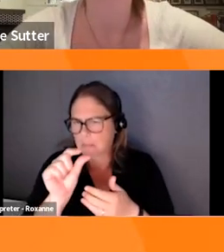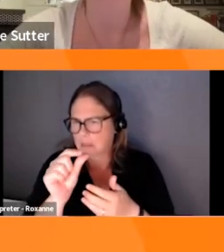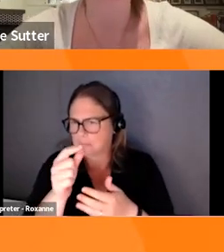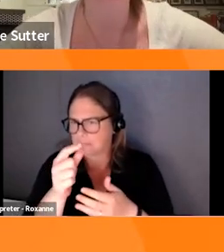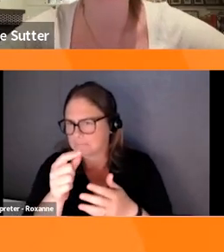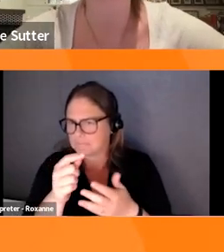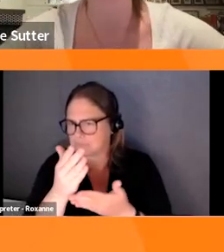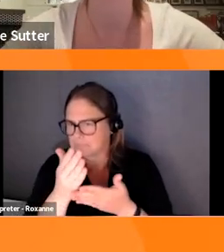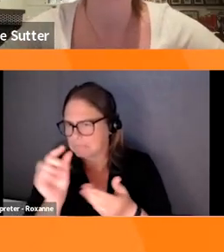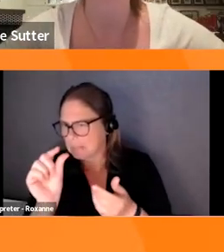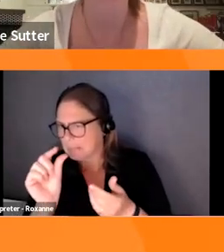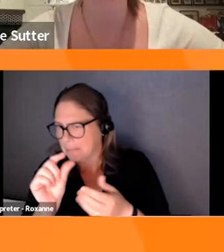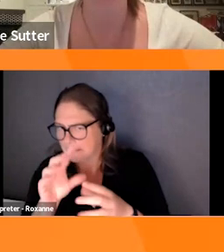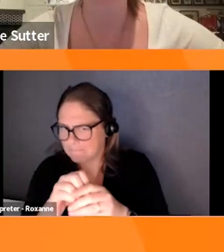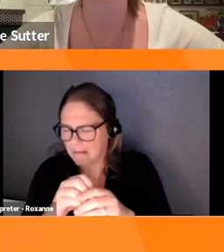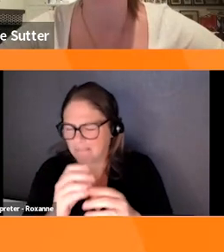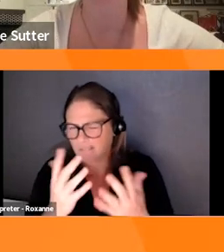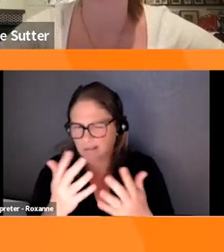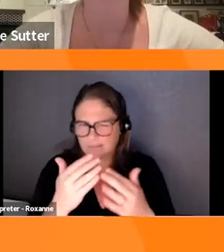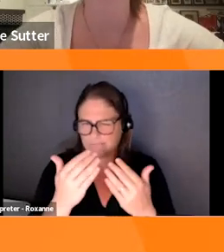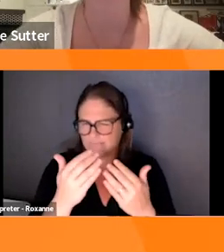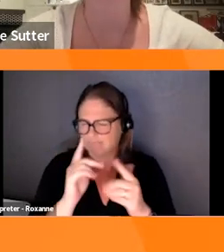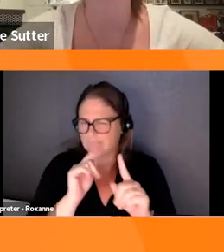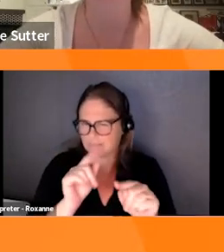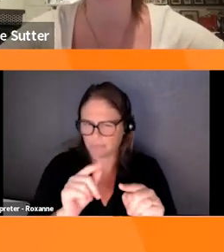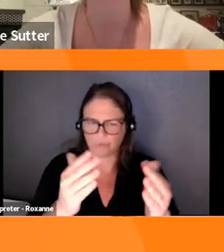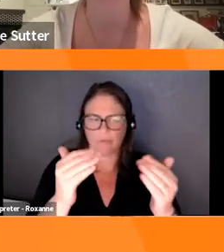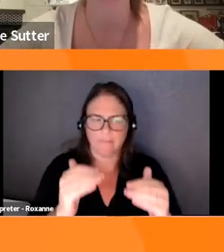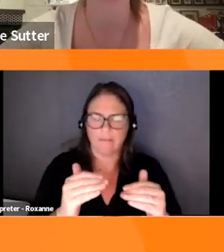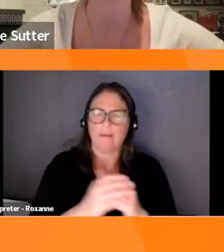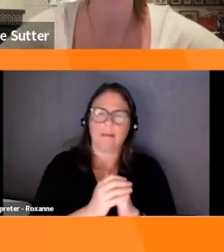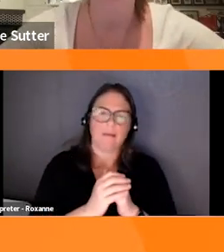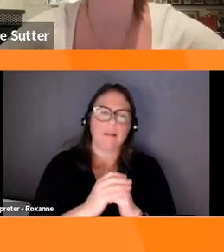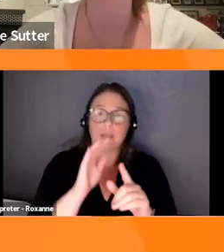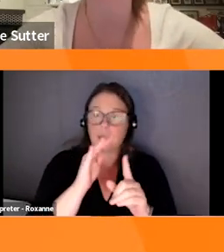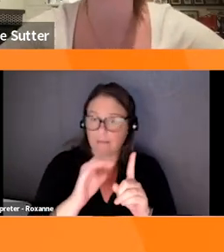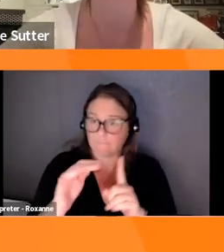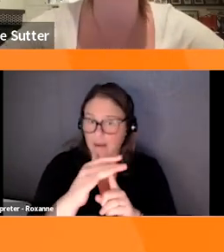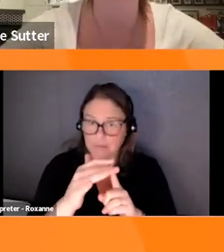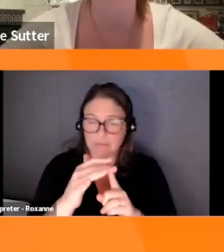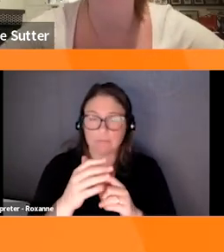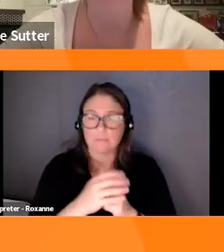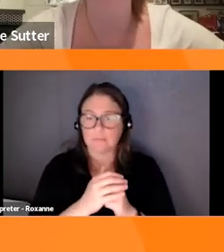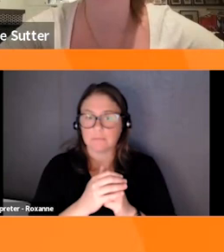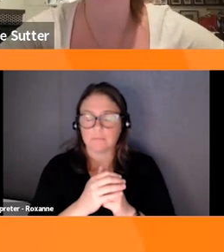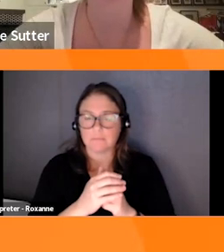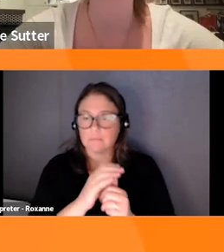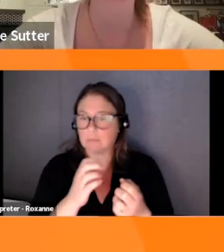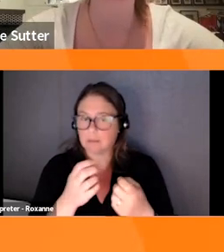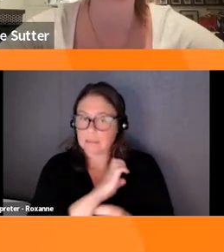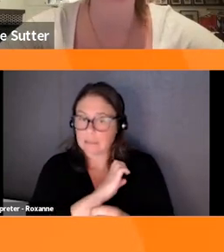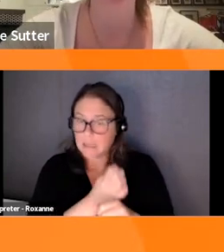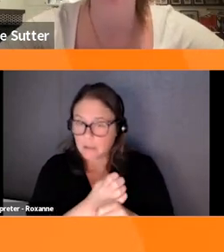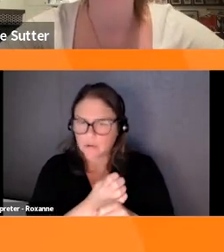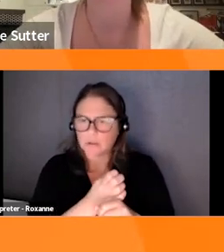And then it goes into more of the environmental questions. So some questions about energy, monitoring and recording